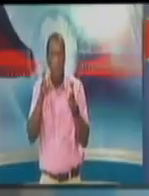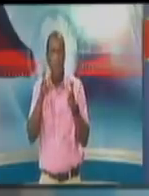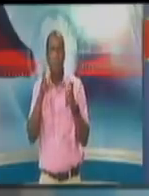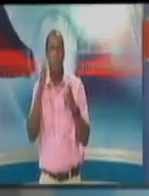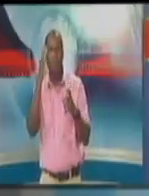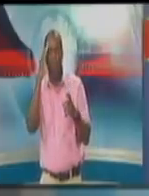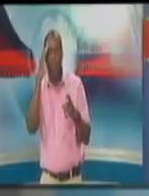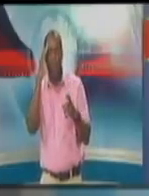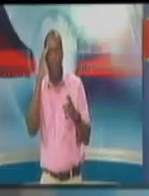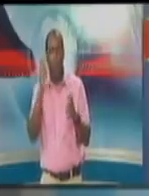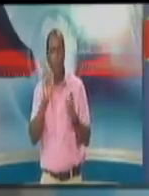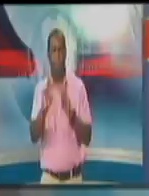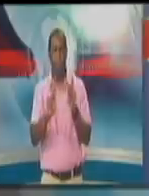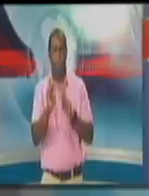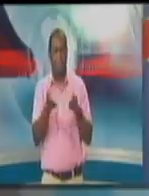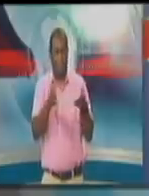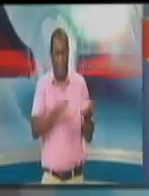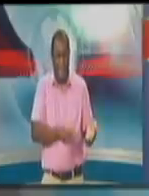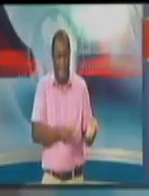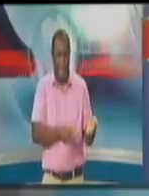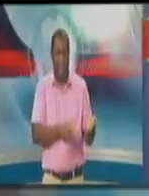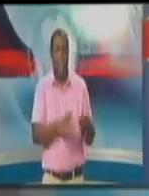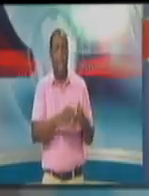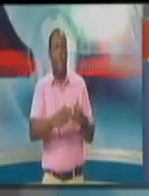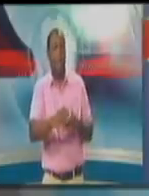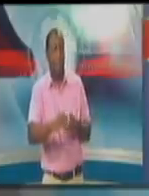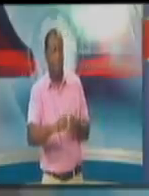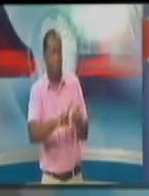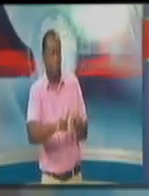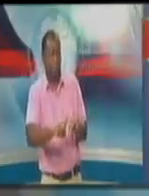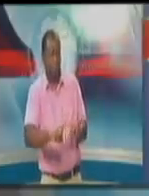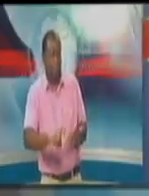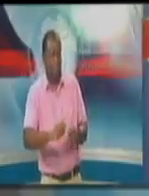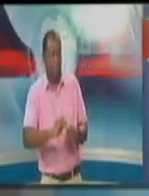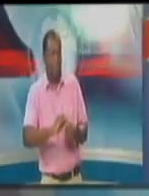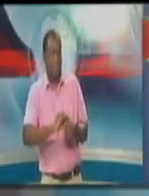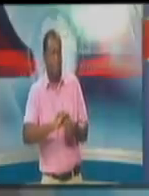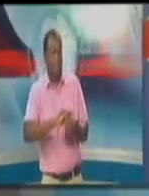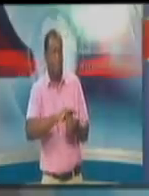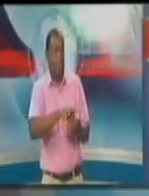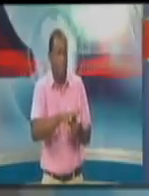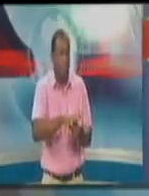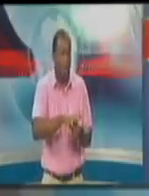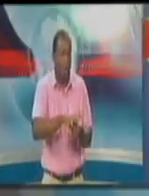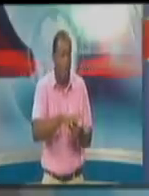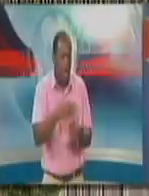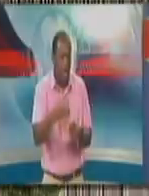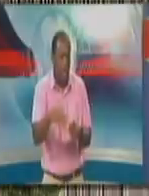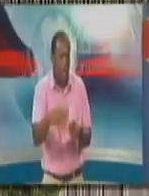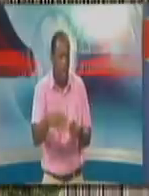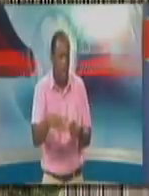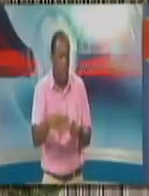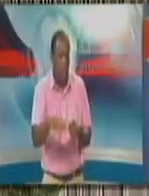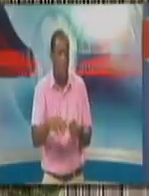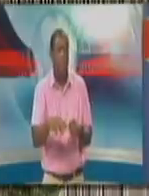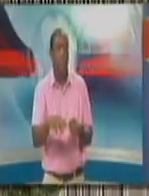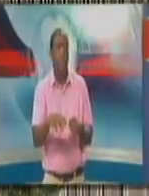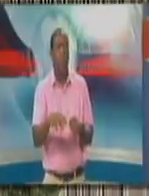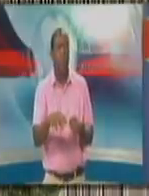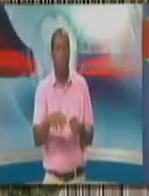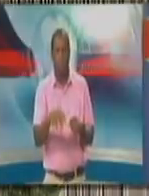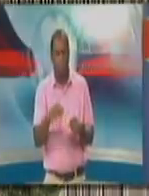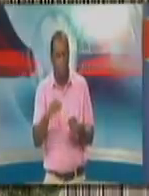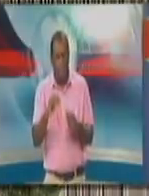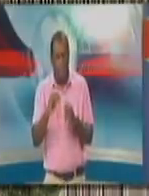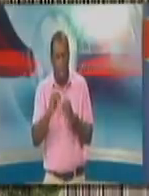away and were tested? And also, is it Hello, feasible? Priya. Two questions, sir. Mm-hmm. Two questions.